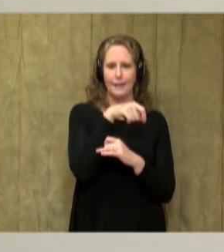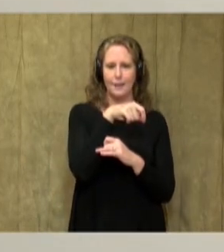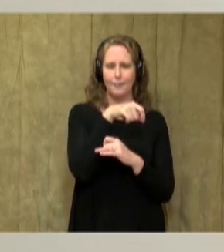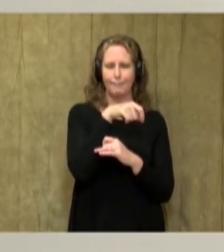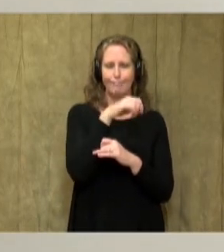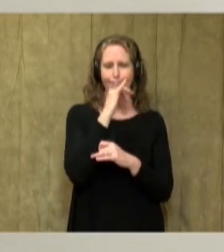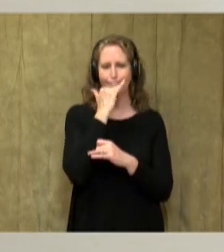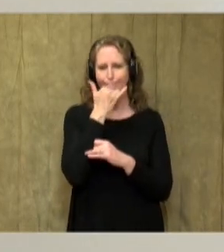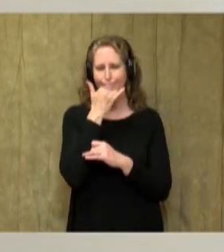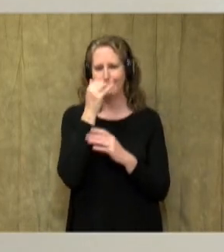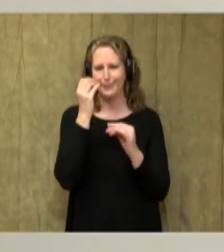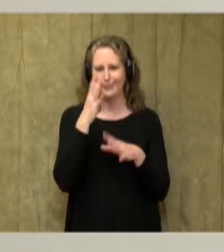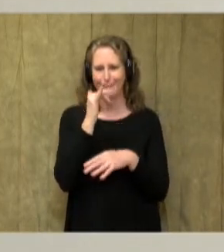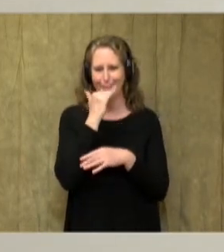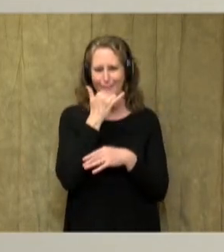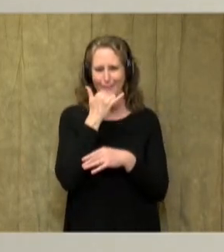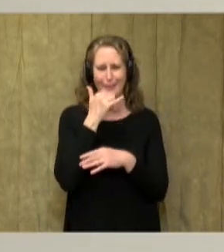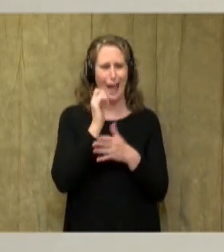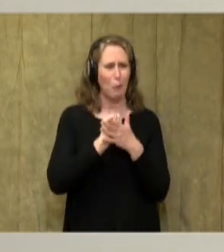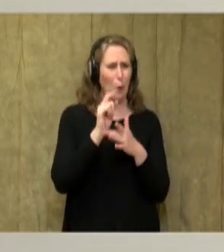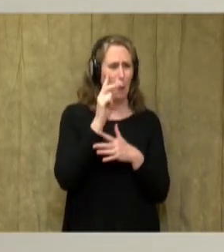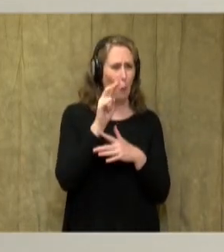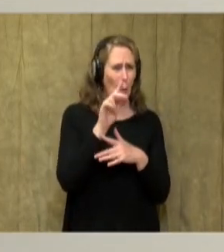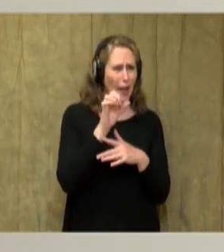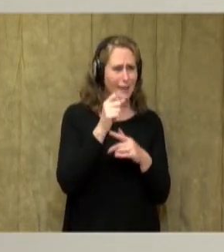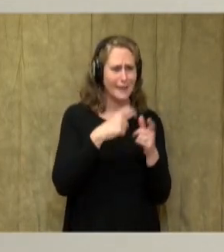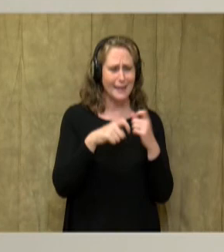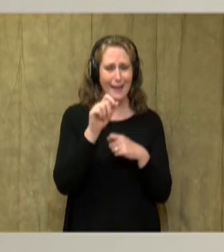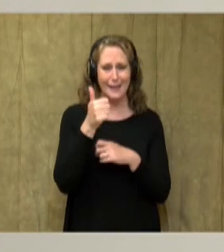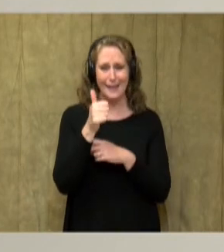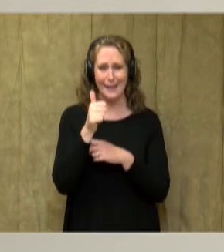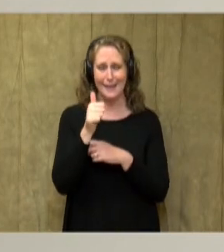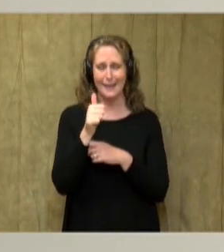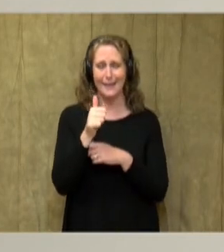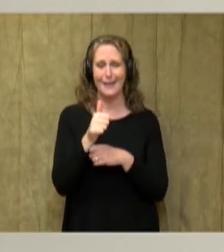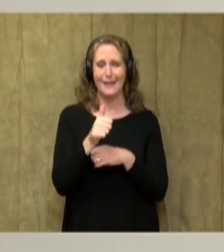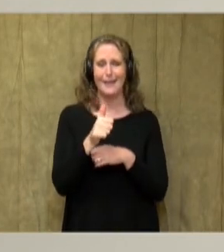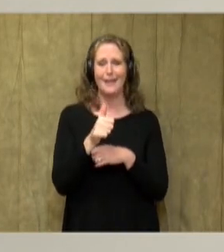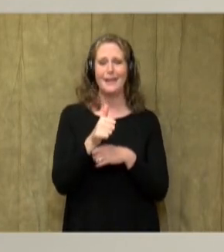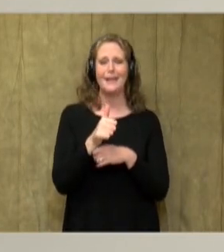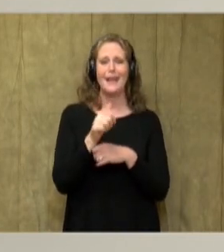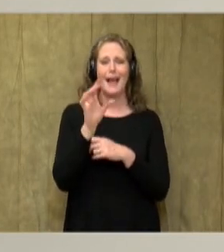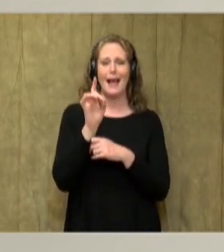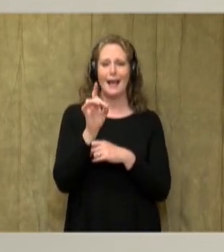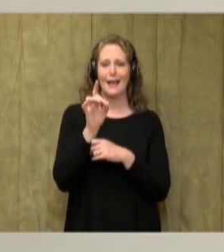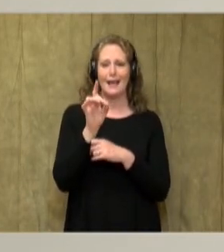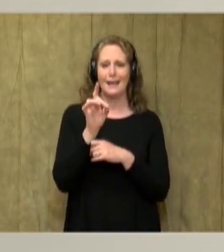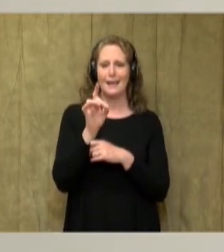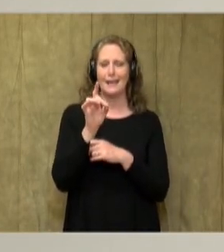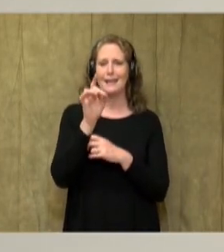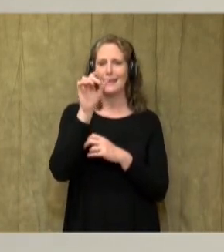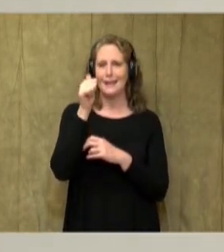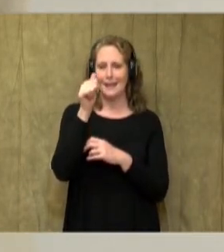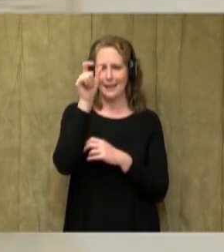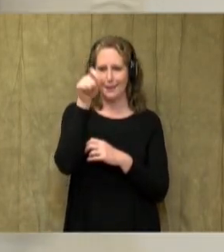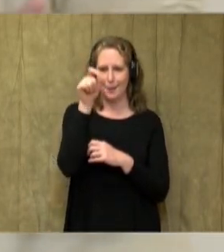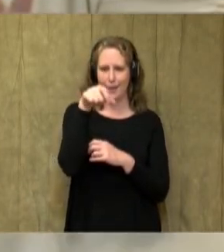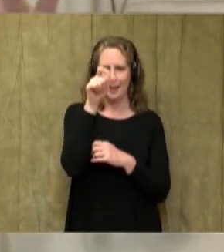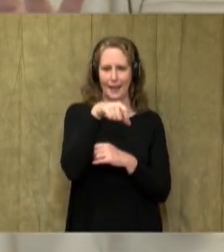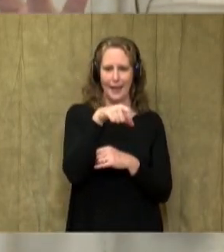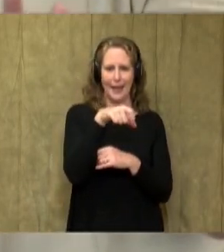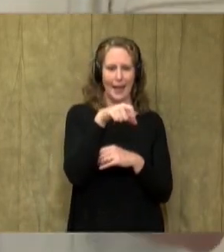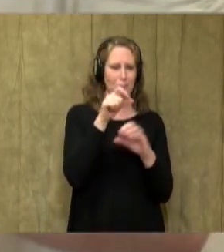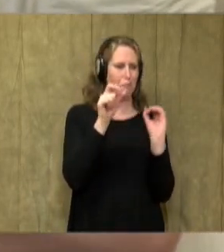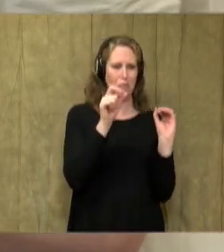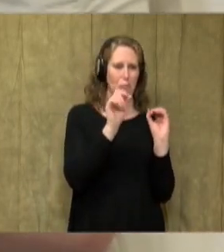Oh, I wrote ones for tens. I'm silly. 1, 2, 3, 4, 5, 6, 7, 8. And then we have 0